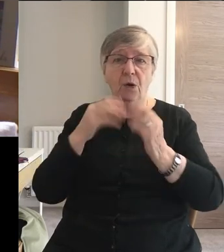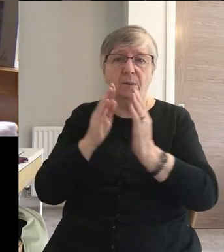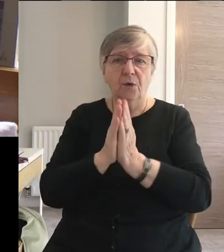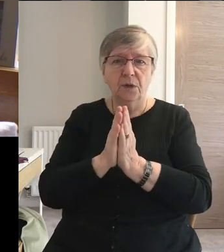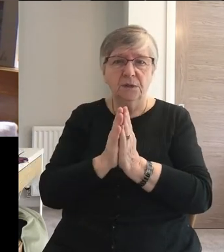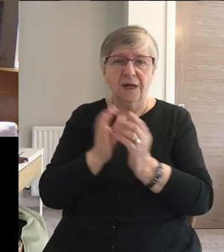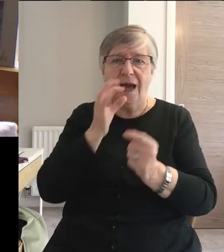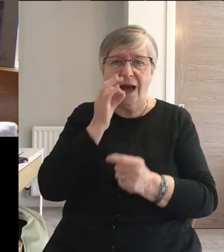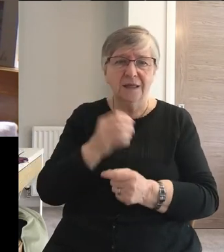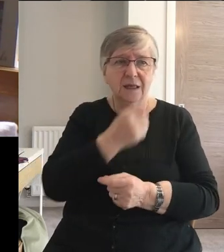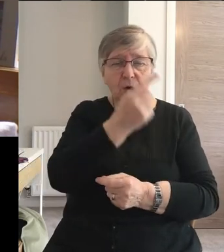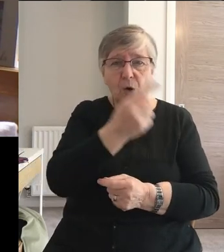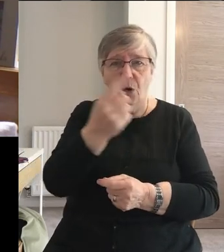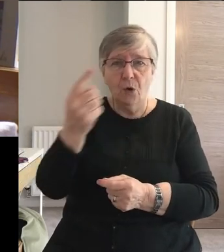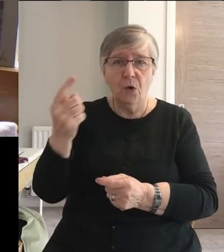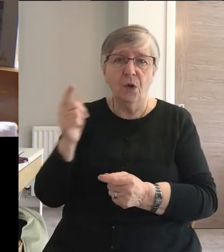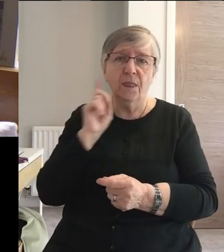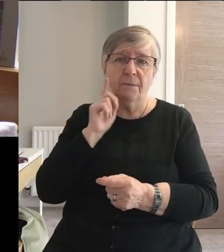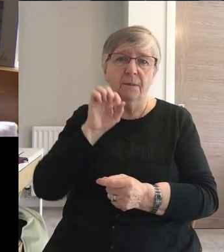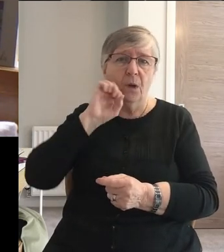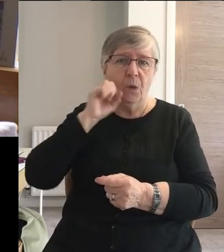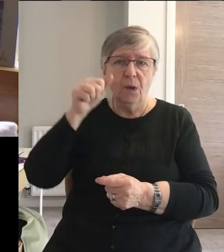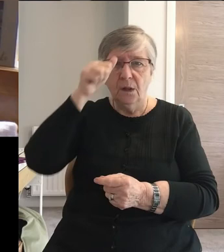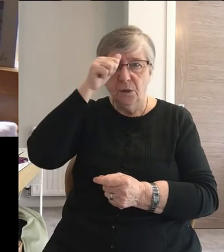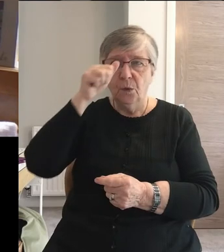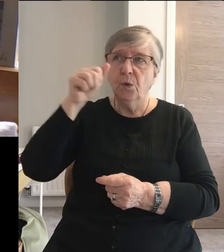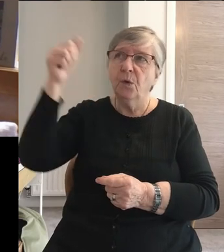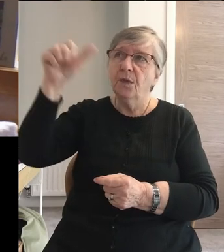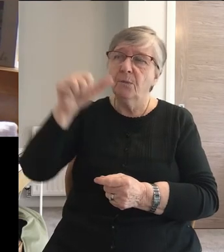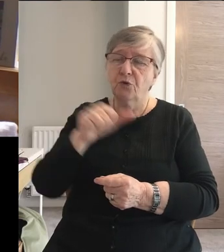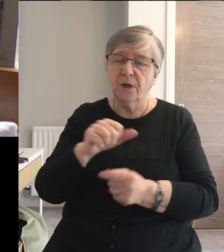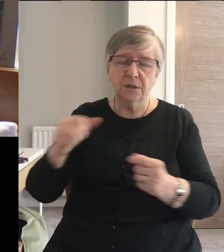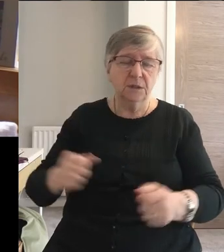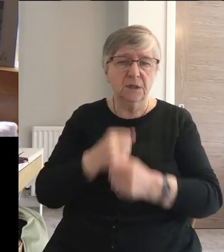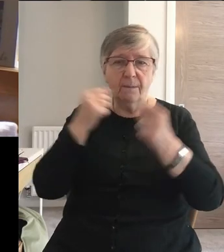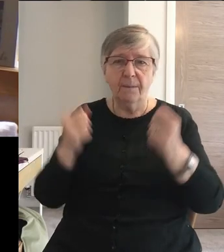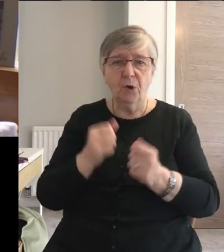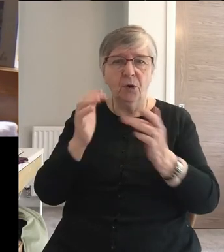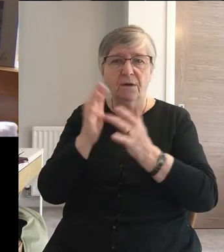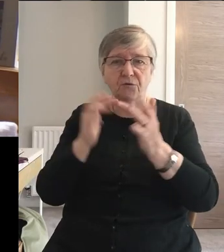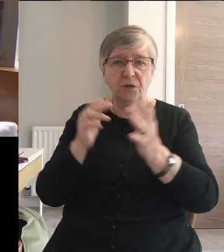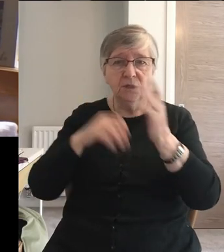every one of those prayed for will know the presence and power of Jesus in their lives.